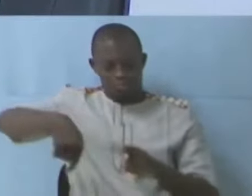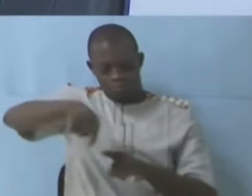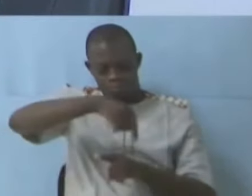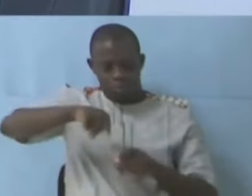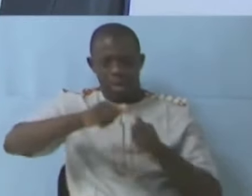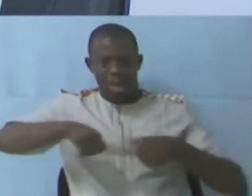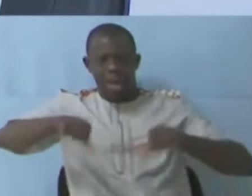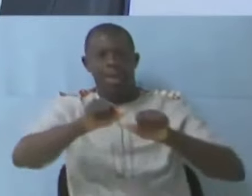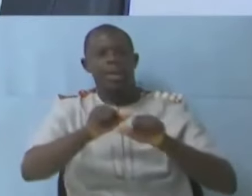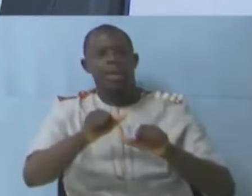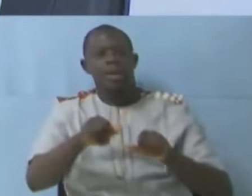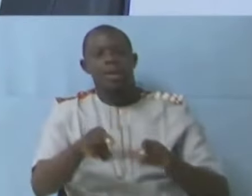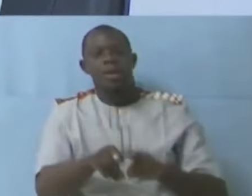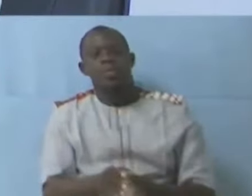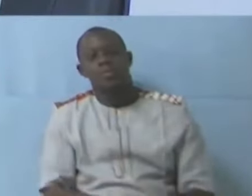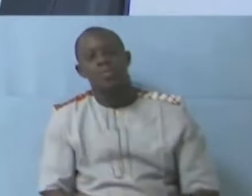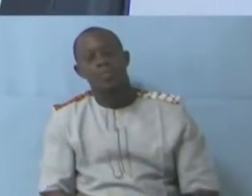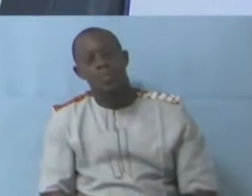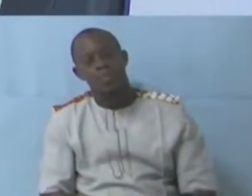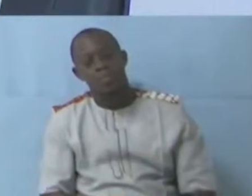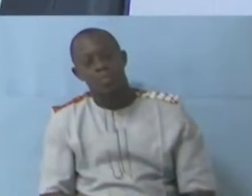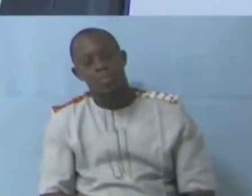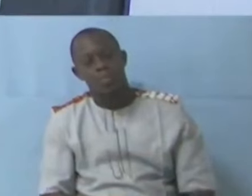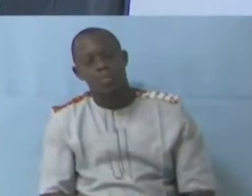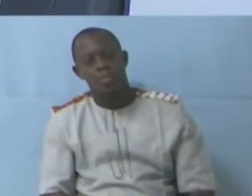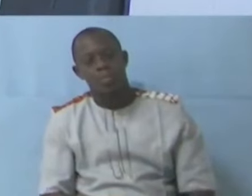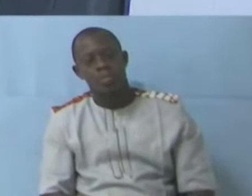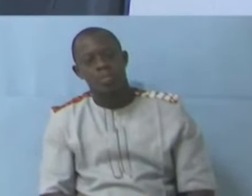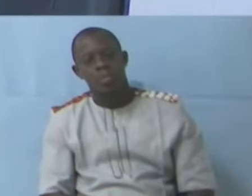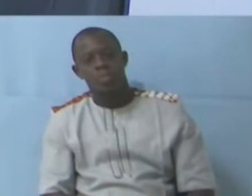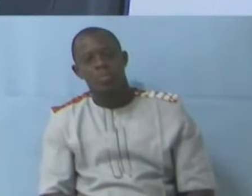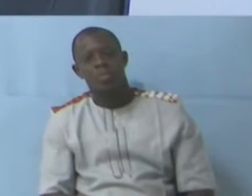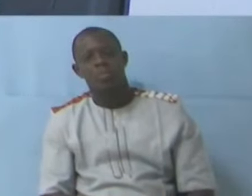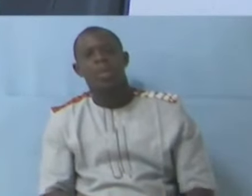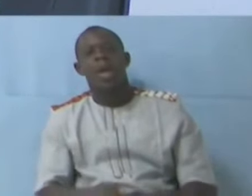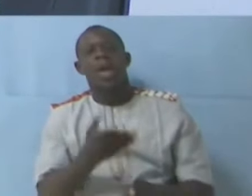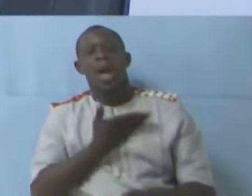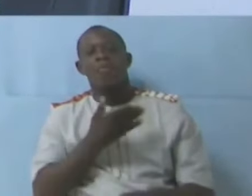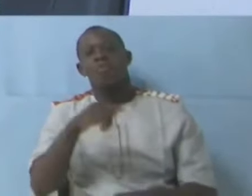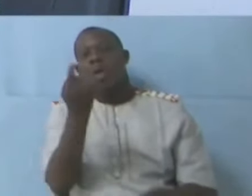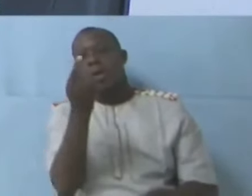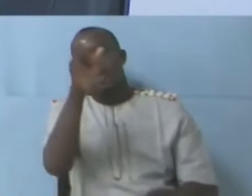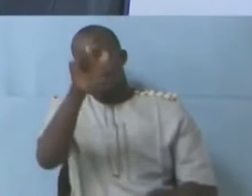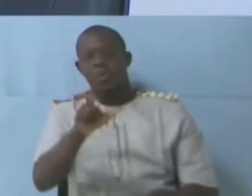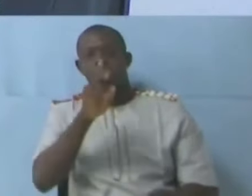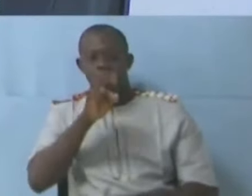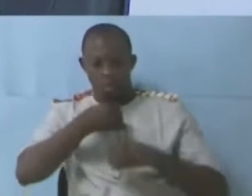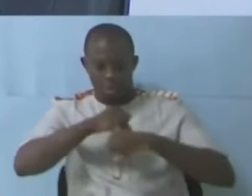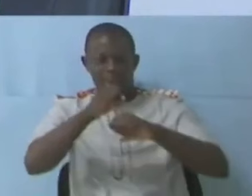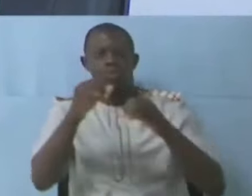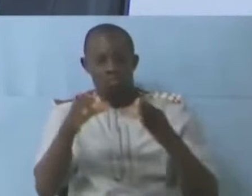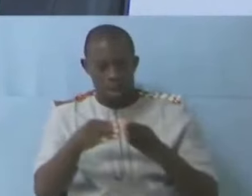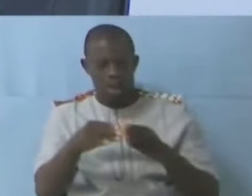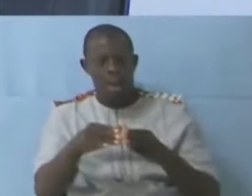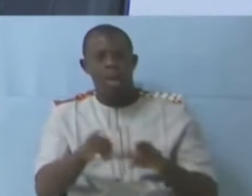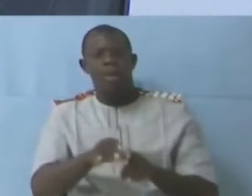you disarm a guy, can I get a new trainer or mom of the Jima binary surrender? There was one of them whom we trained together, but he